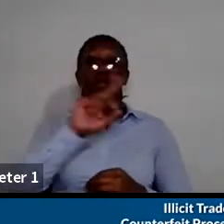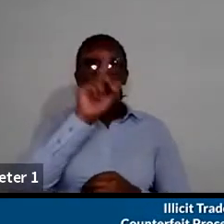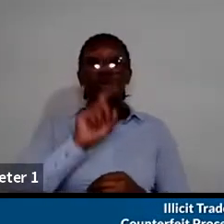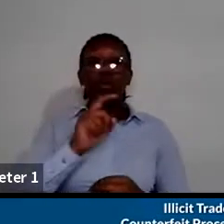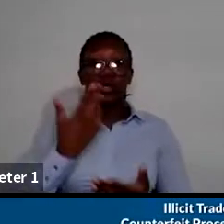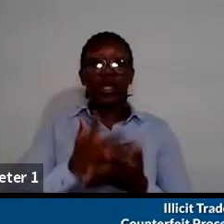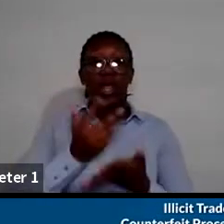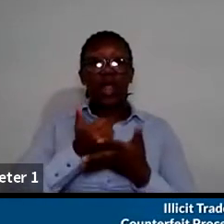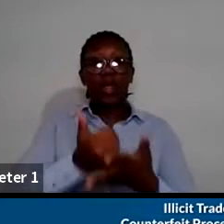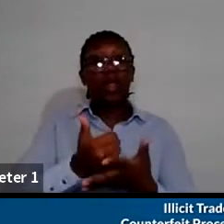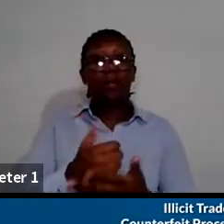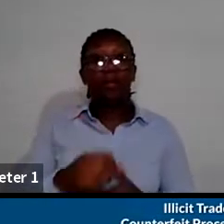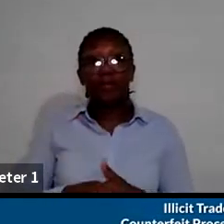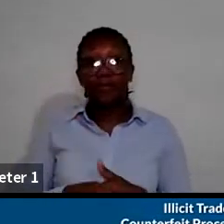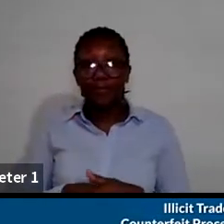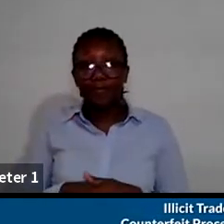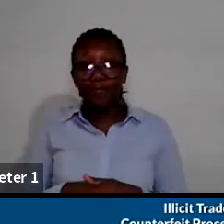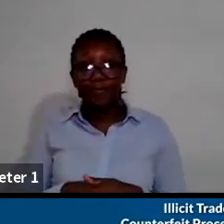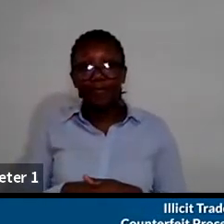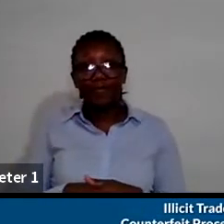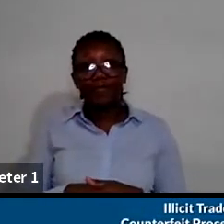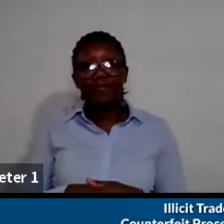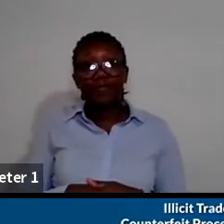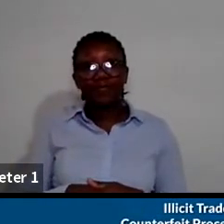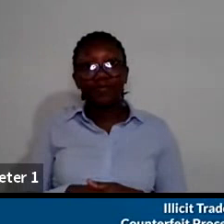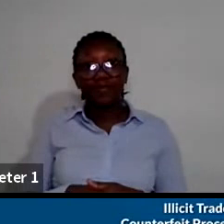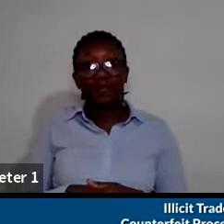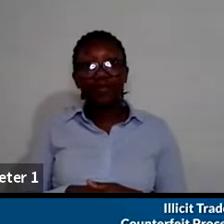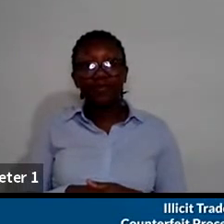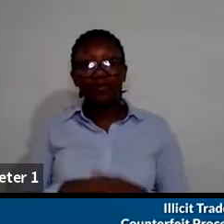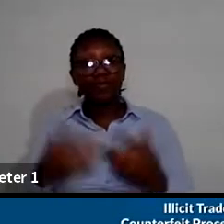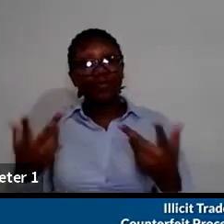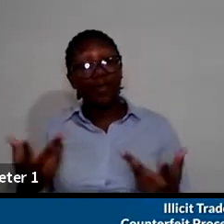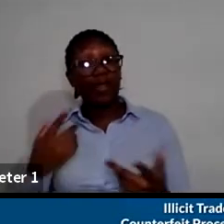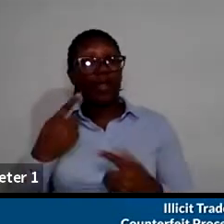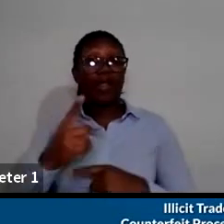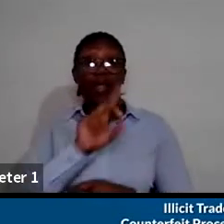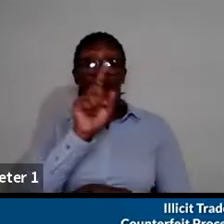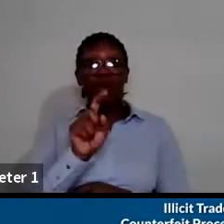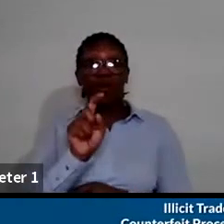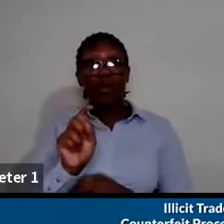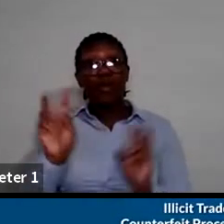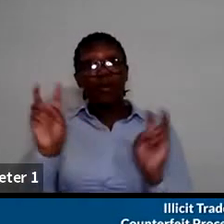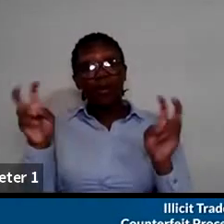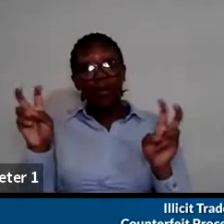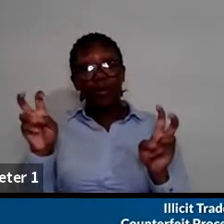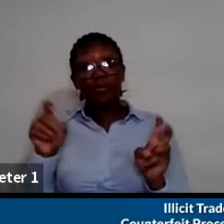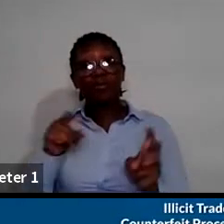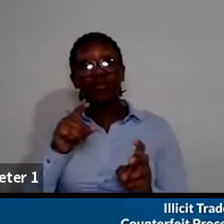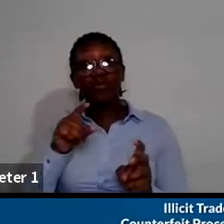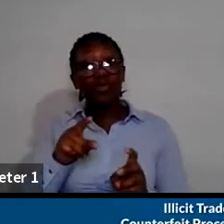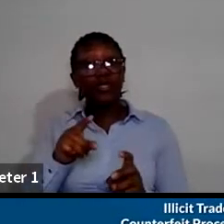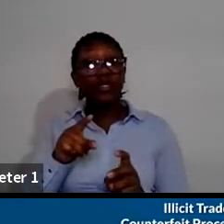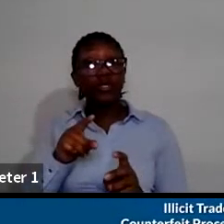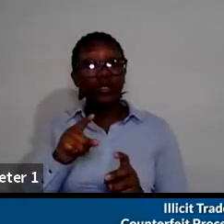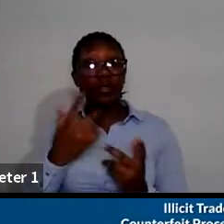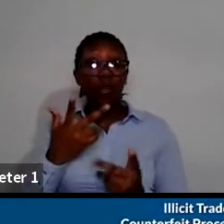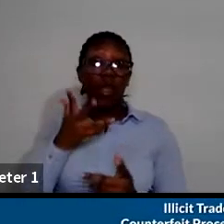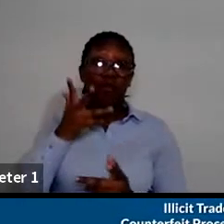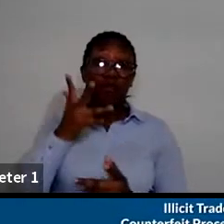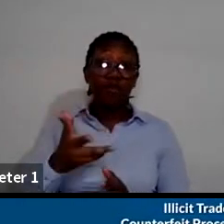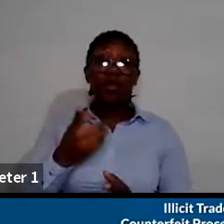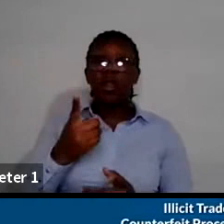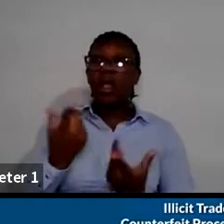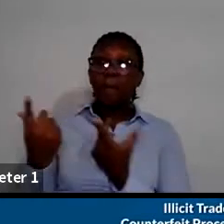them. However, with the question with regards to whether SARS is considering implementation of